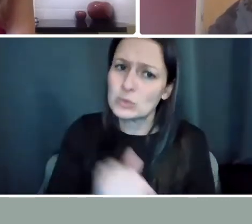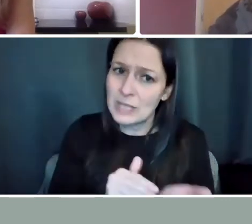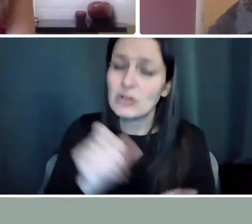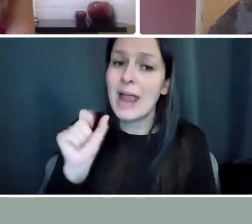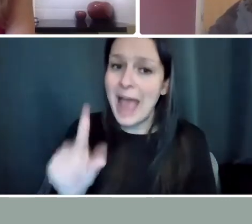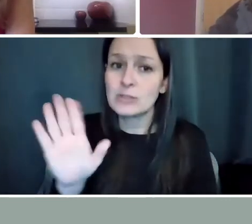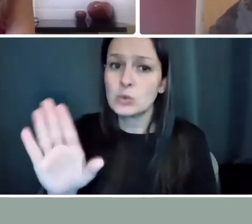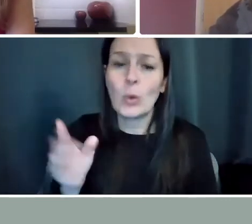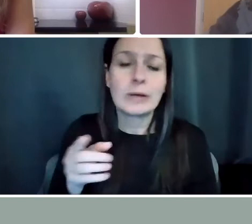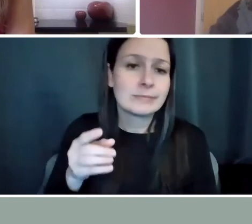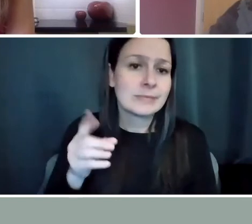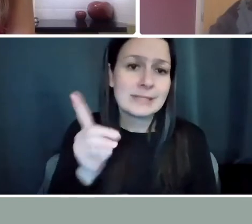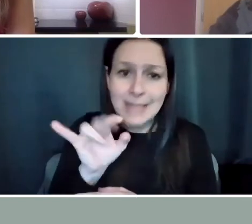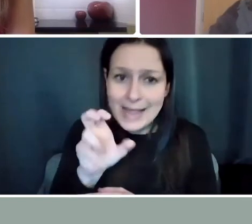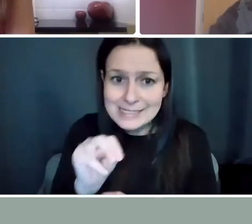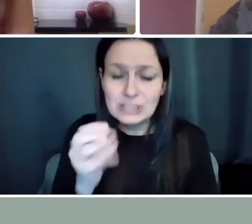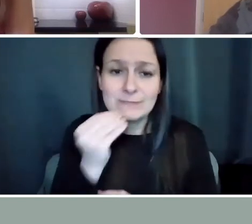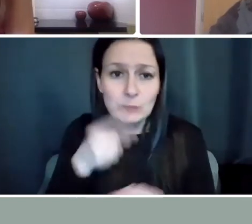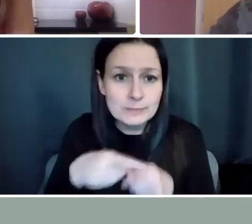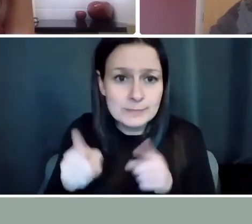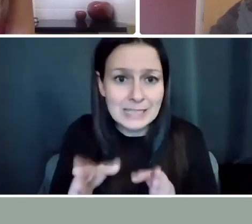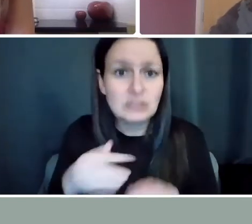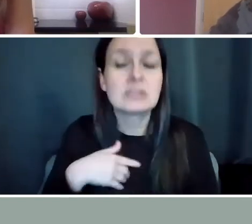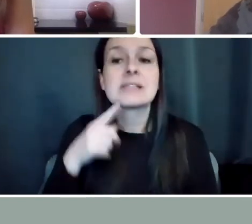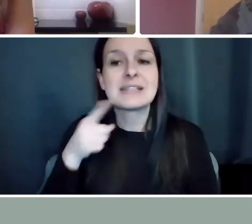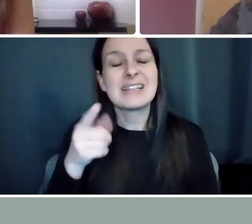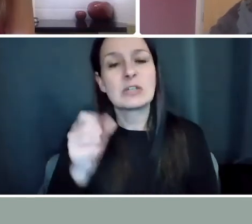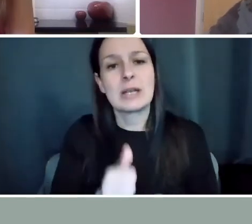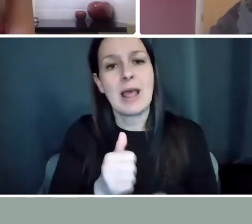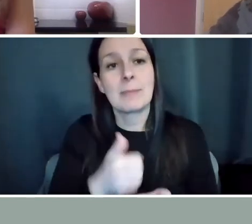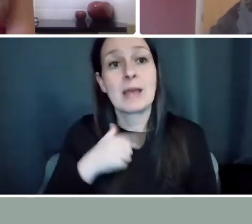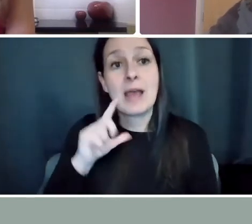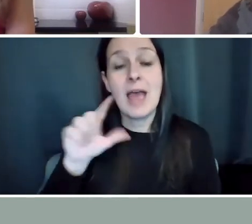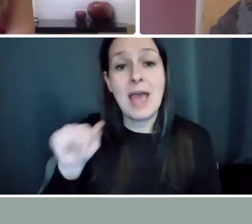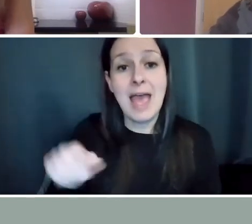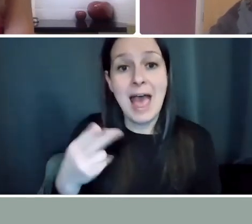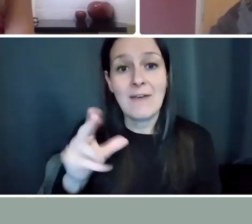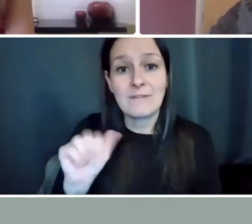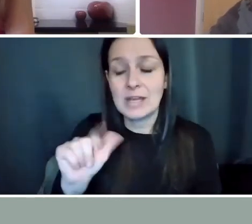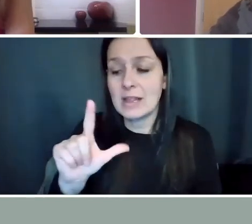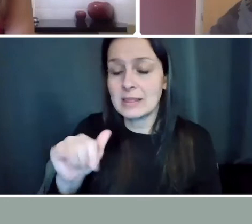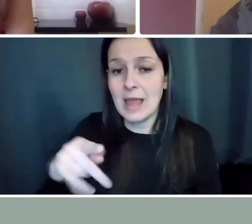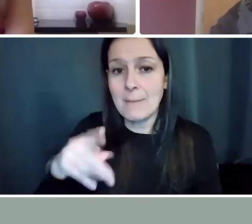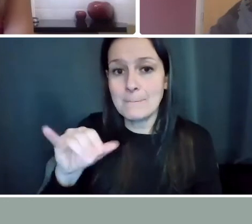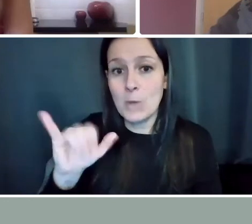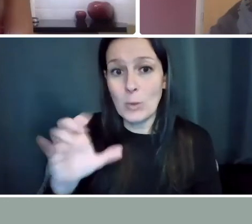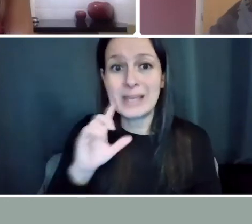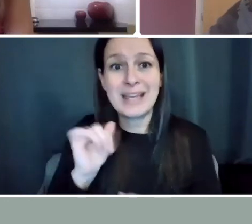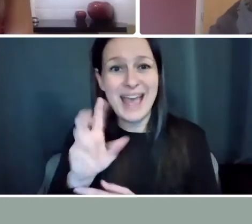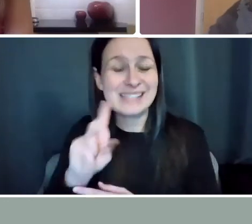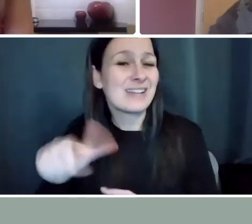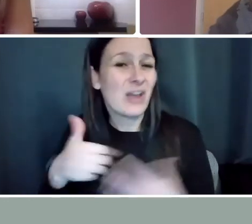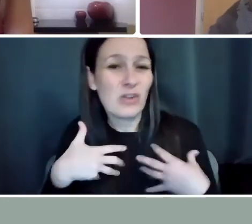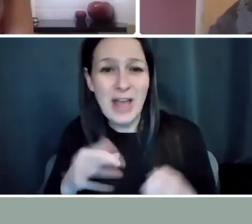But that might be something that could help. There's even like alpha-lipoic acid is another type of a healthy fat that comes